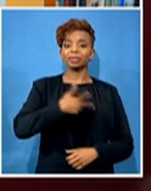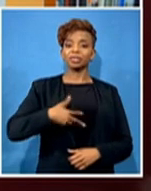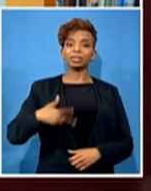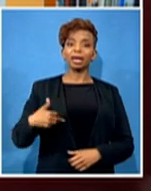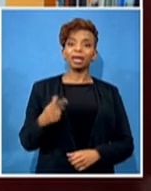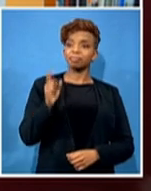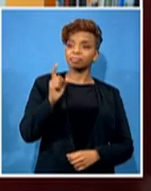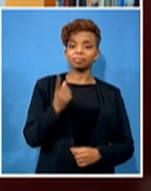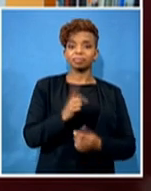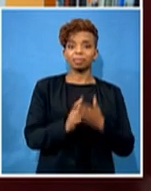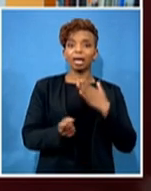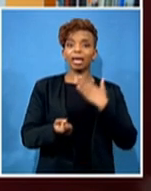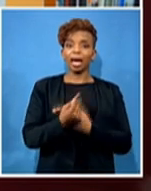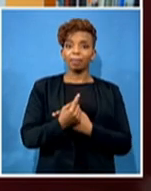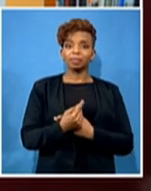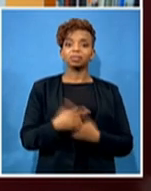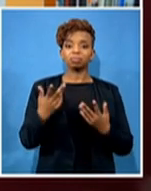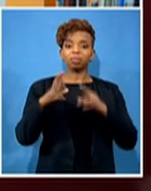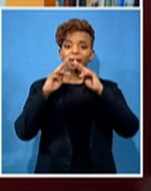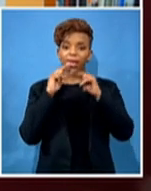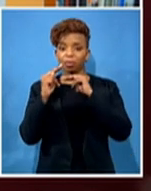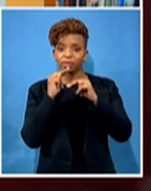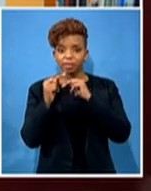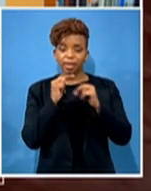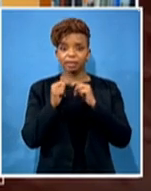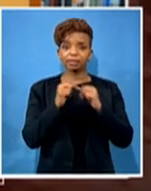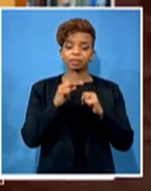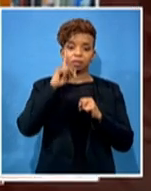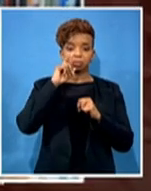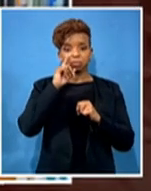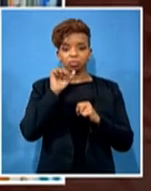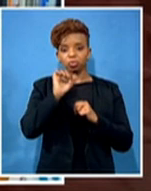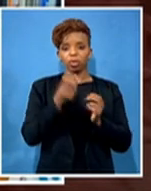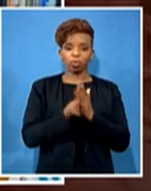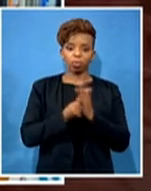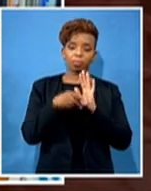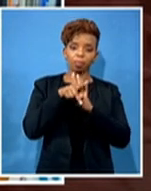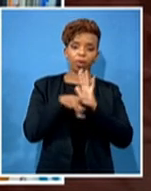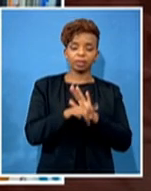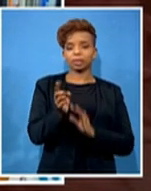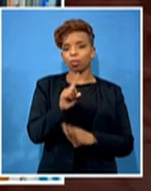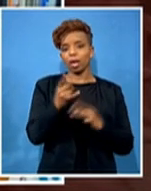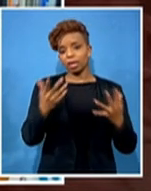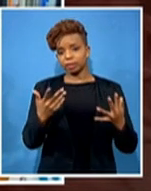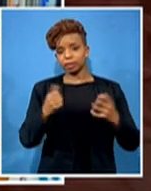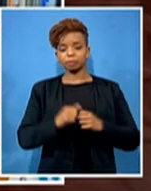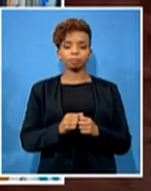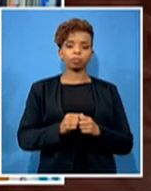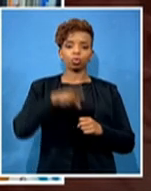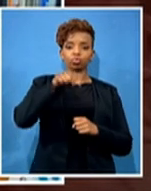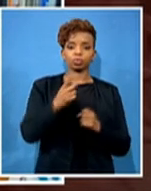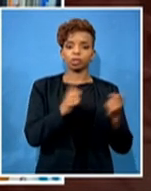on, and they relook at what your economic policy is, what you should be doing to try and get back. But you